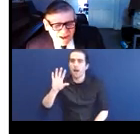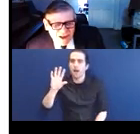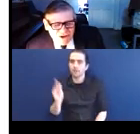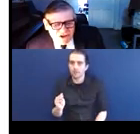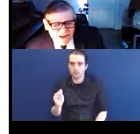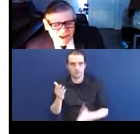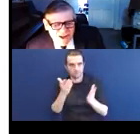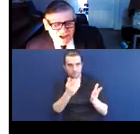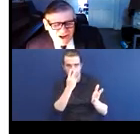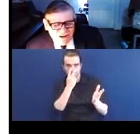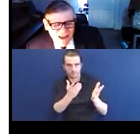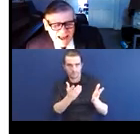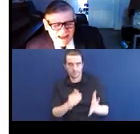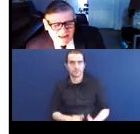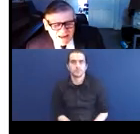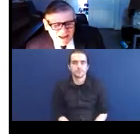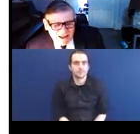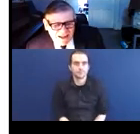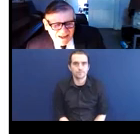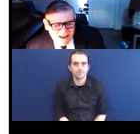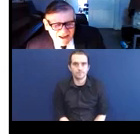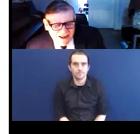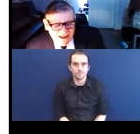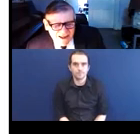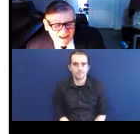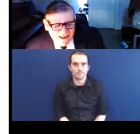about inclusion in Nigeria and in